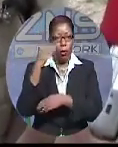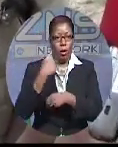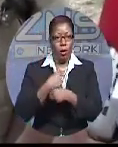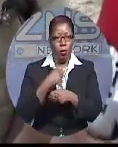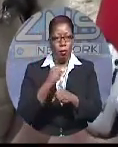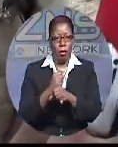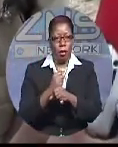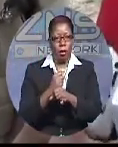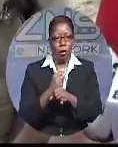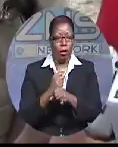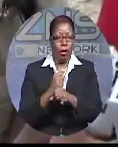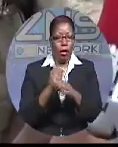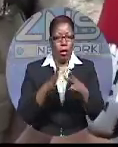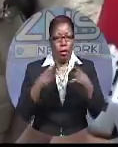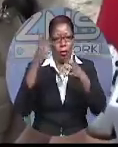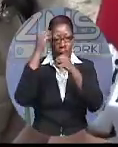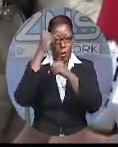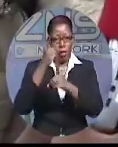making the big decisions.